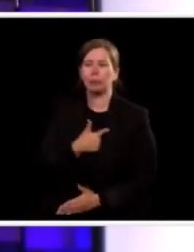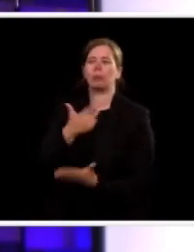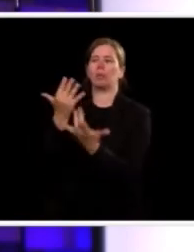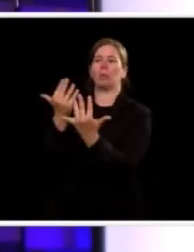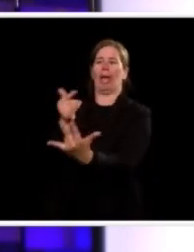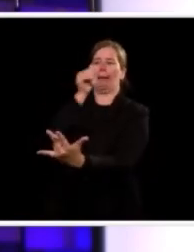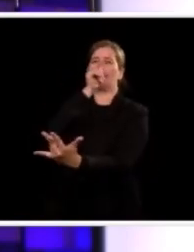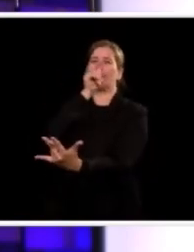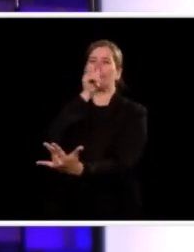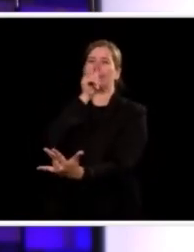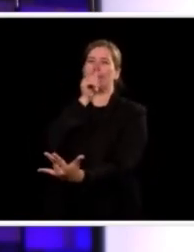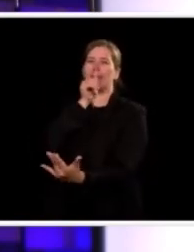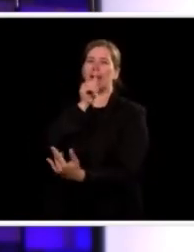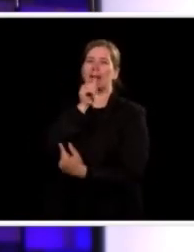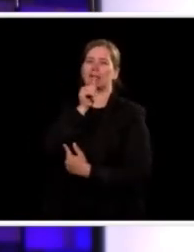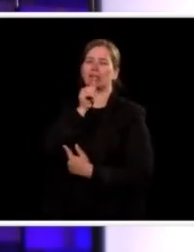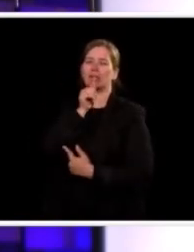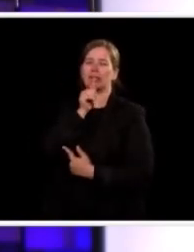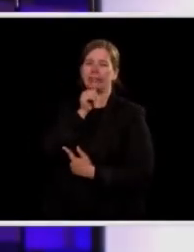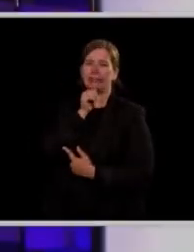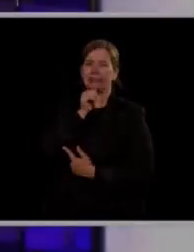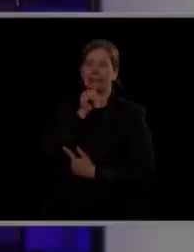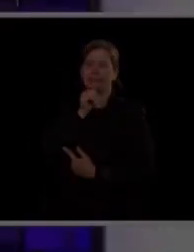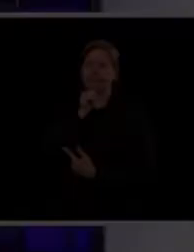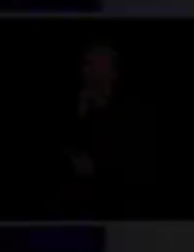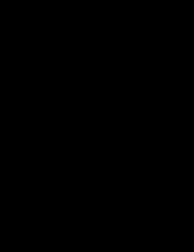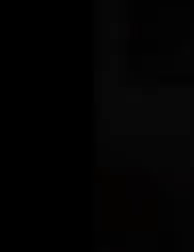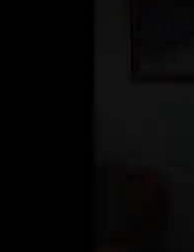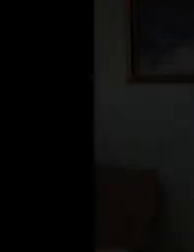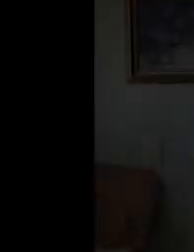patience. With patience.